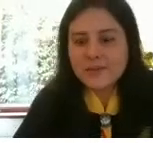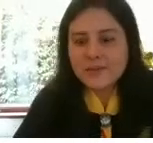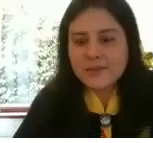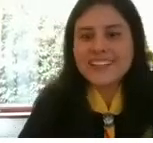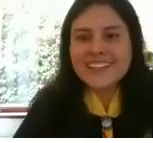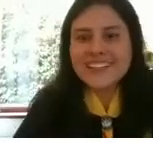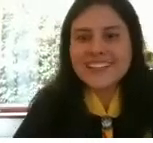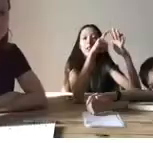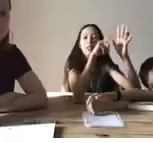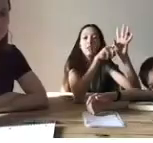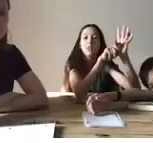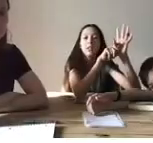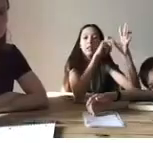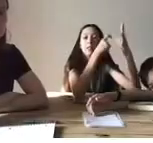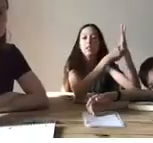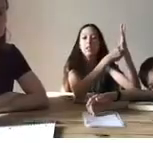beginning.